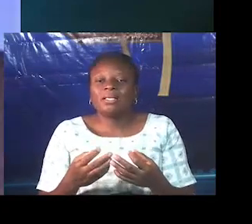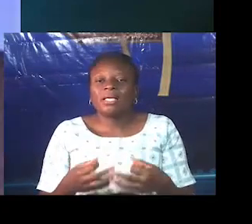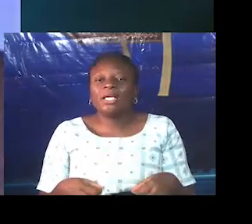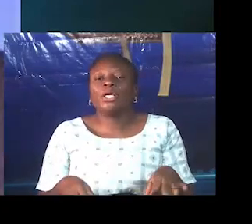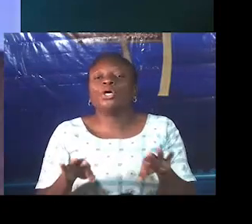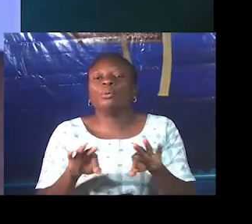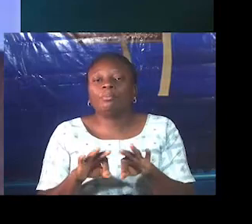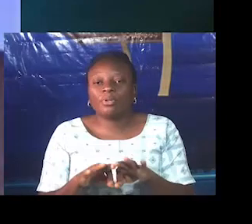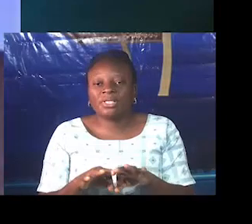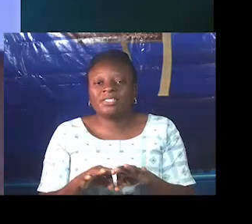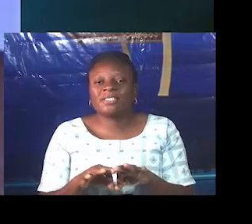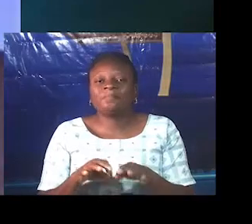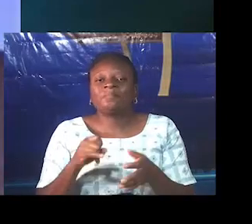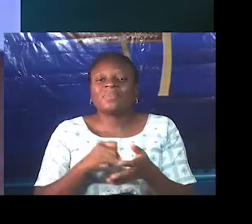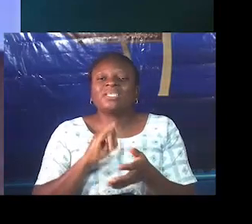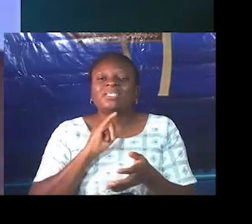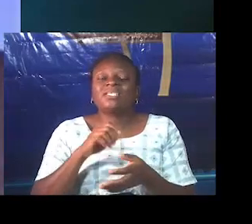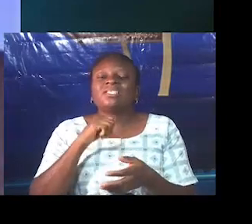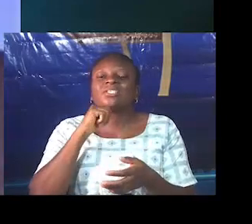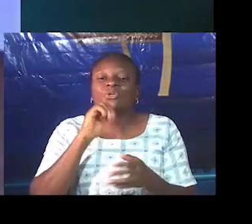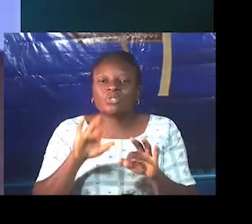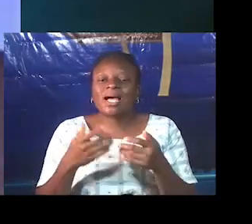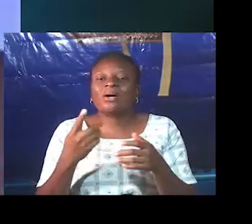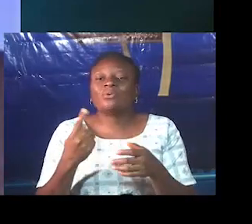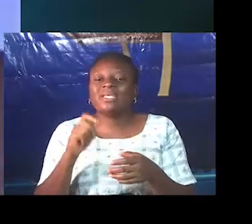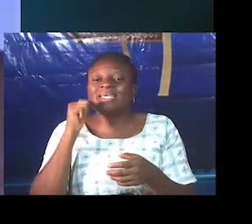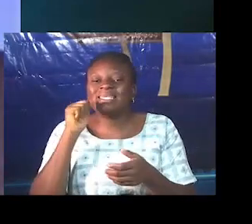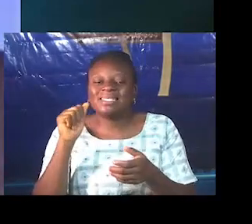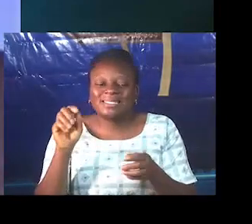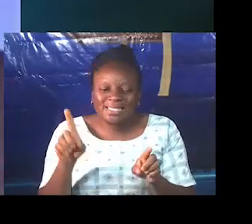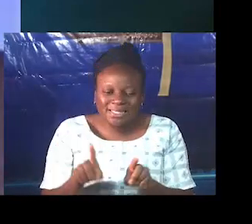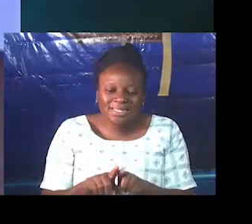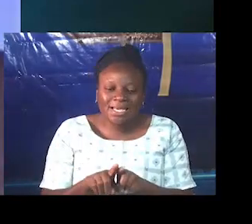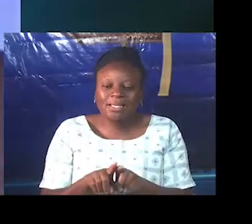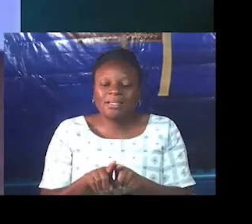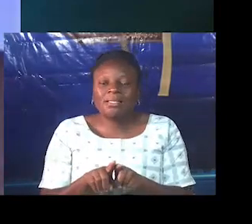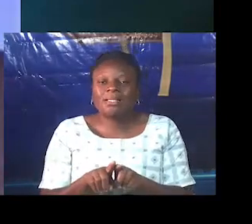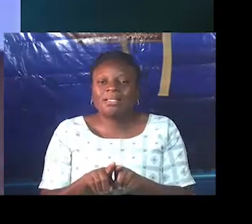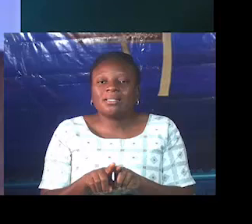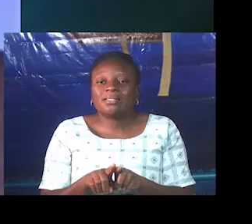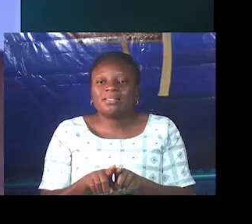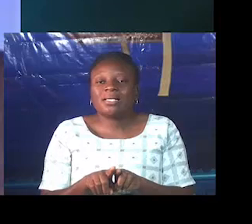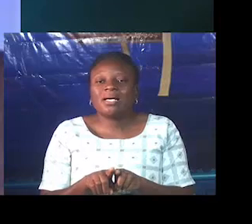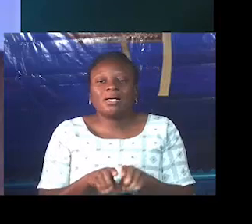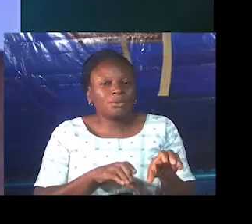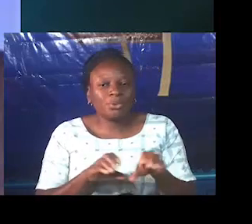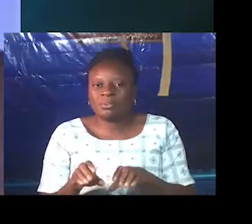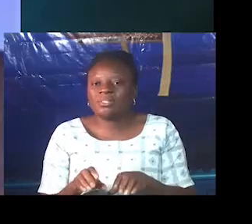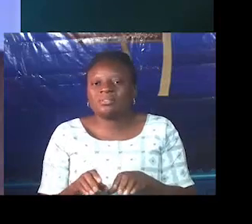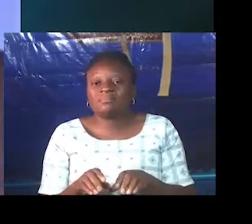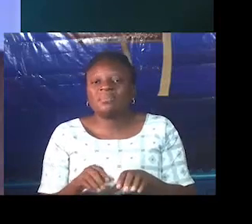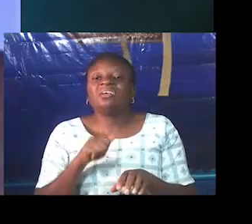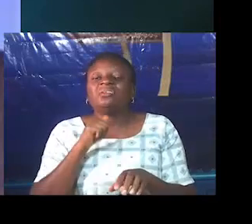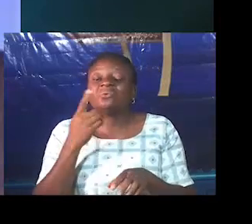the sister cook or greet me or does things for me. No, it's not what she does for you that is the issue here. What is